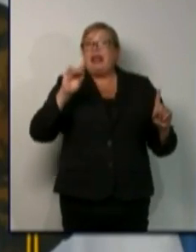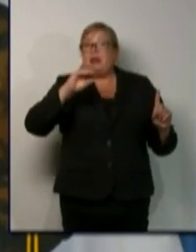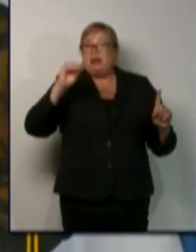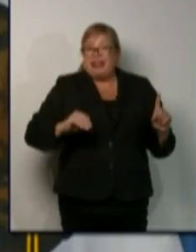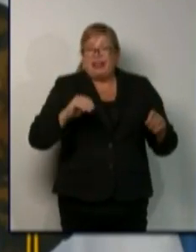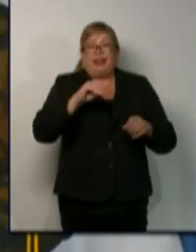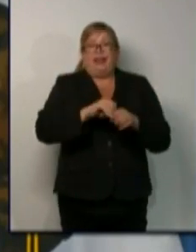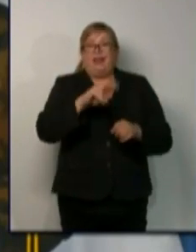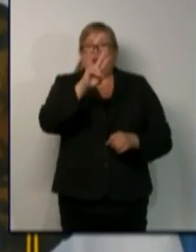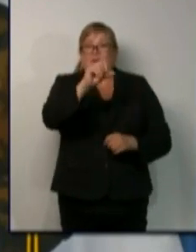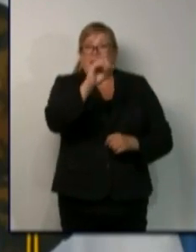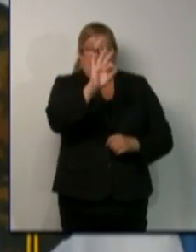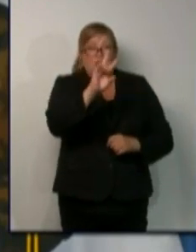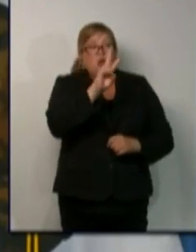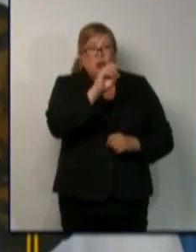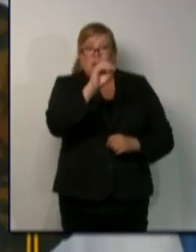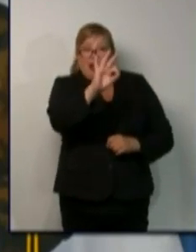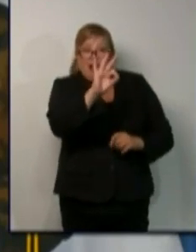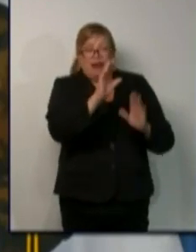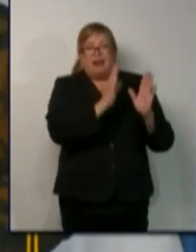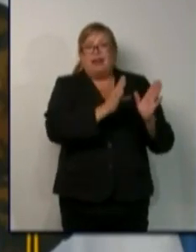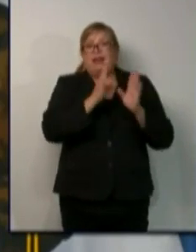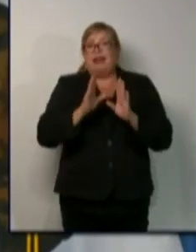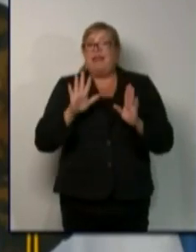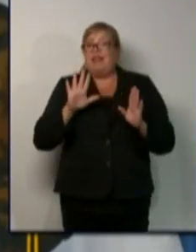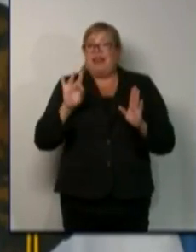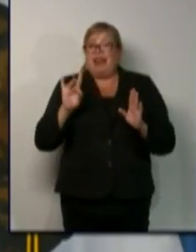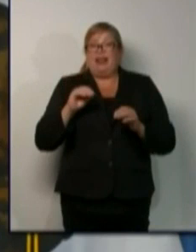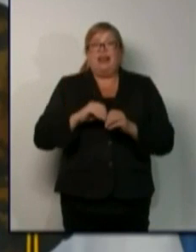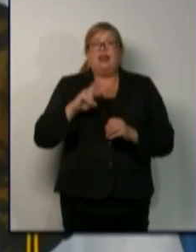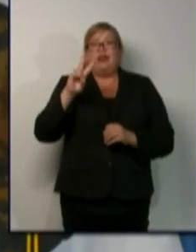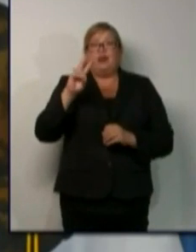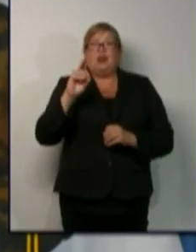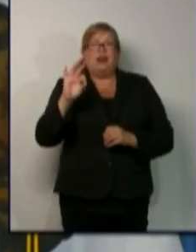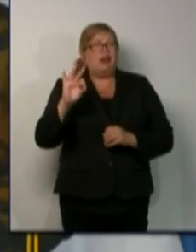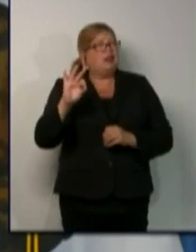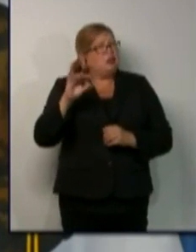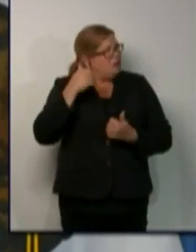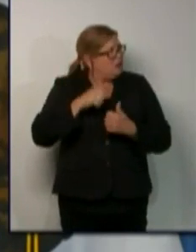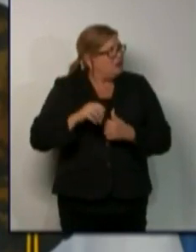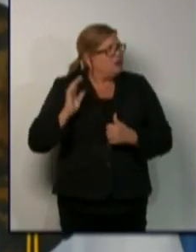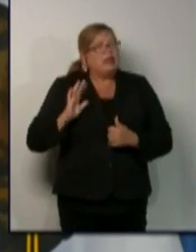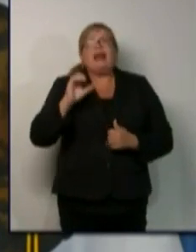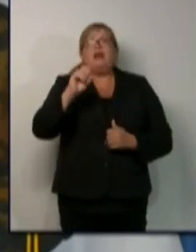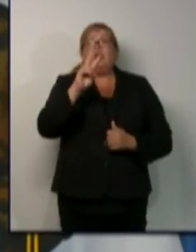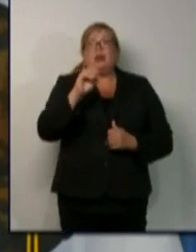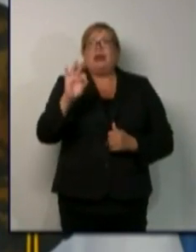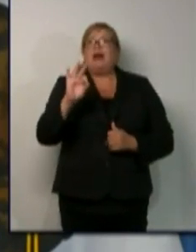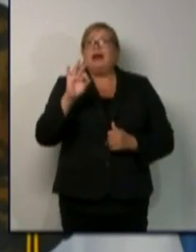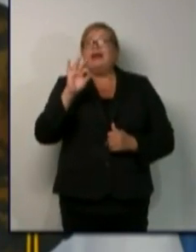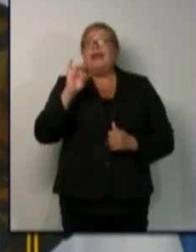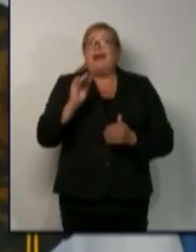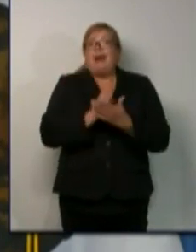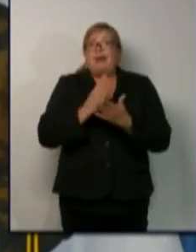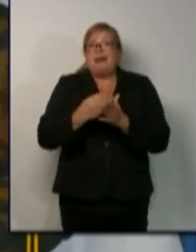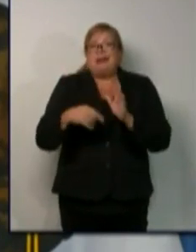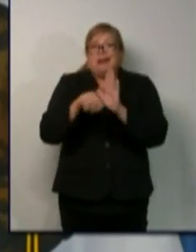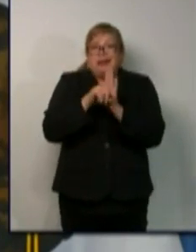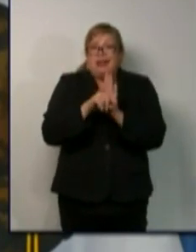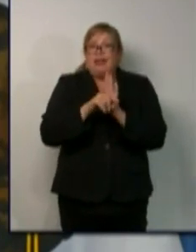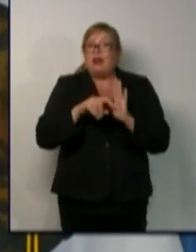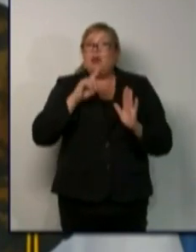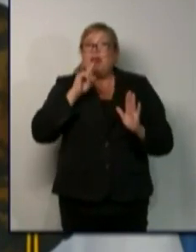in 2009, 58% in 2009. You may recall that 2009 budget deficit came in a